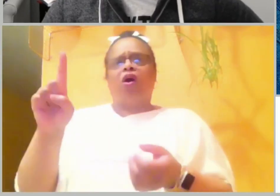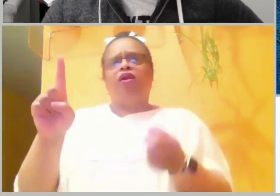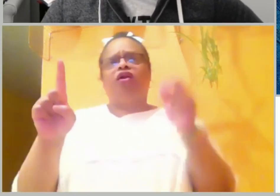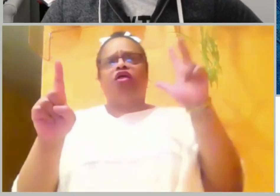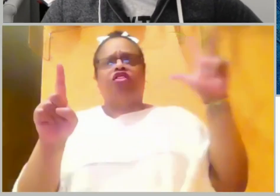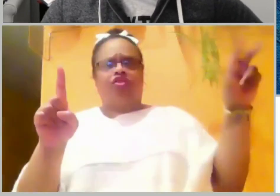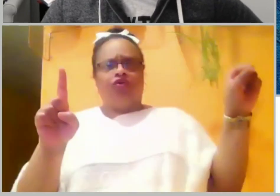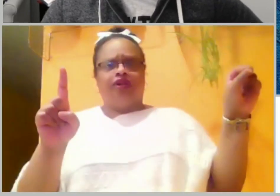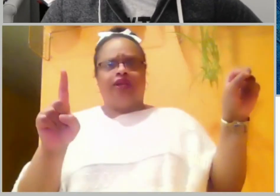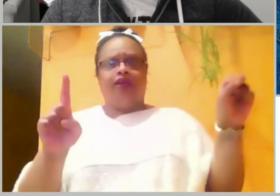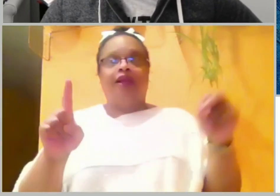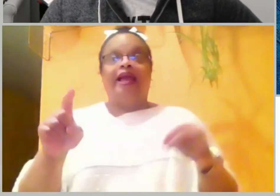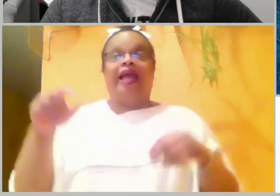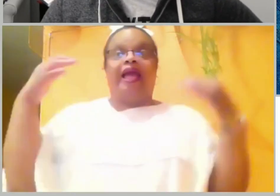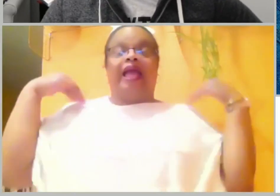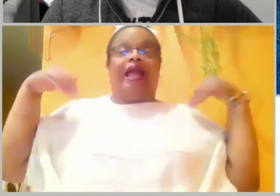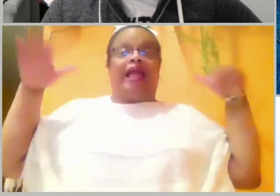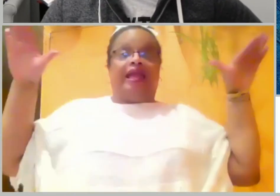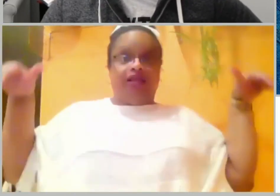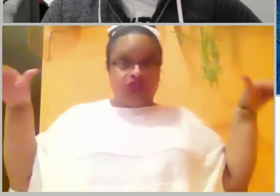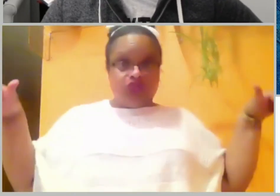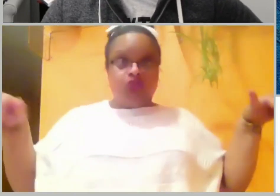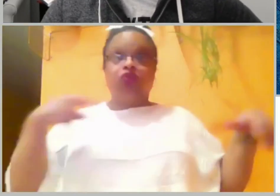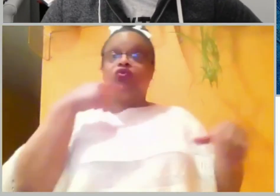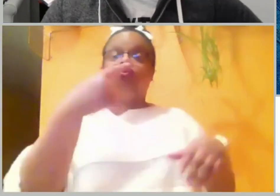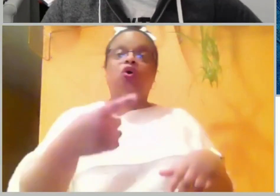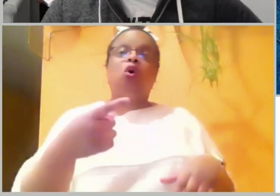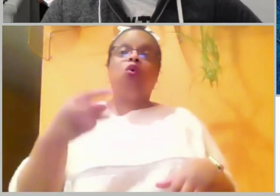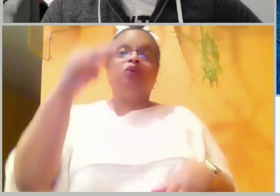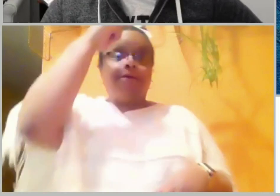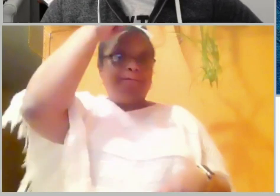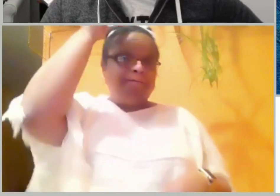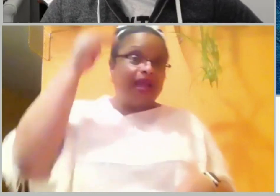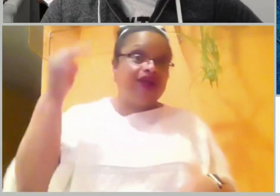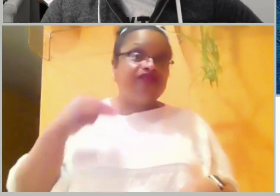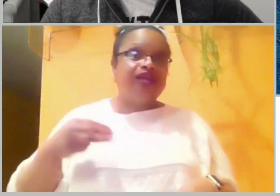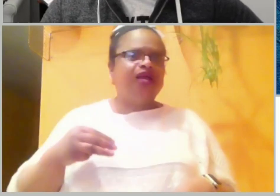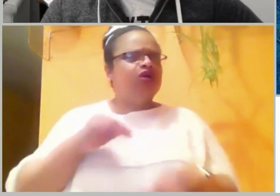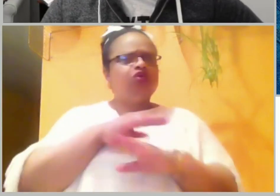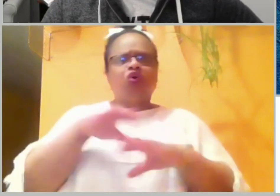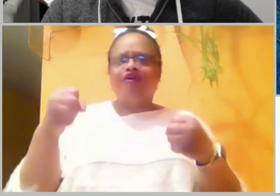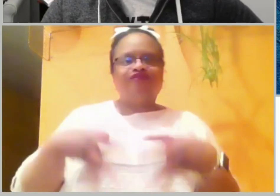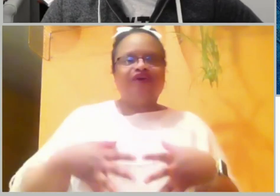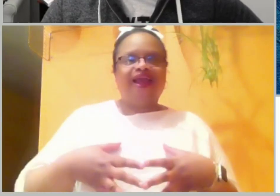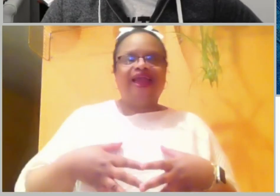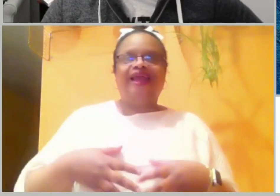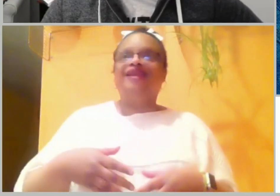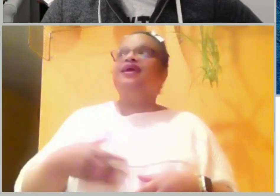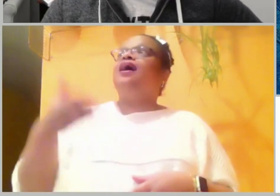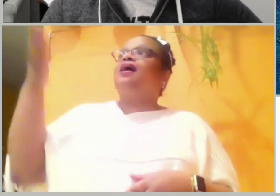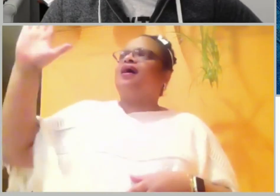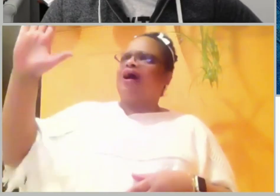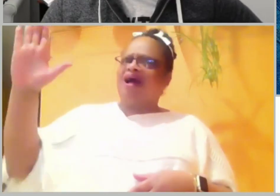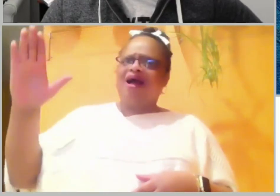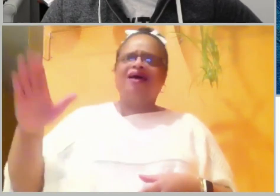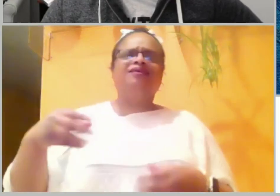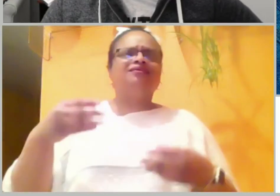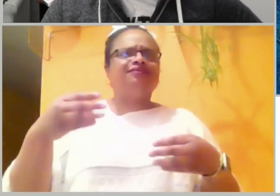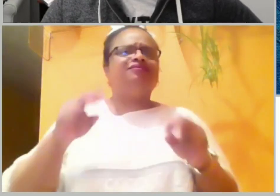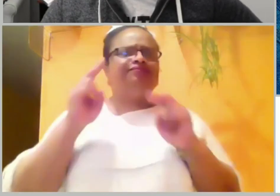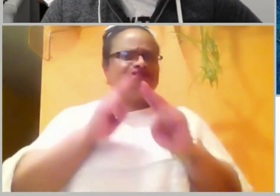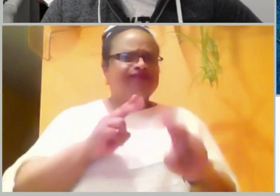Do not be afraid, Mary, for you have found favor with God. And behold, you will conceive in your womb and bear a son,